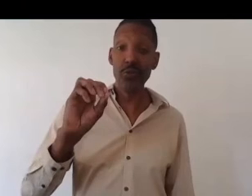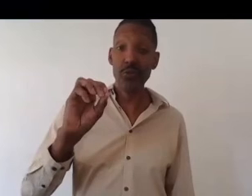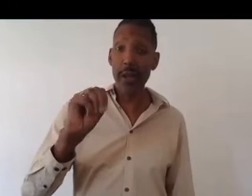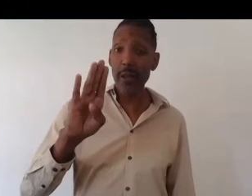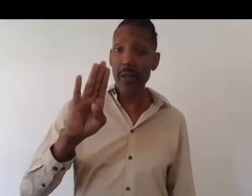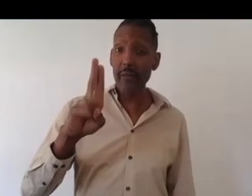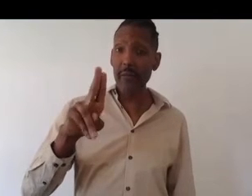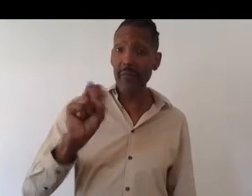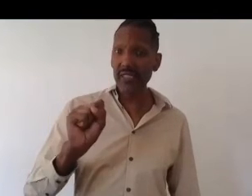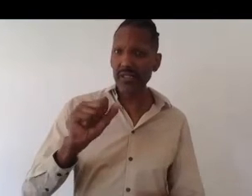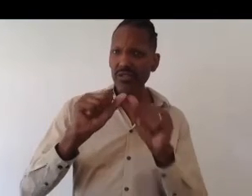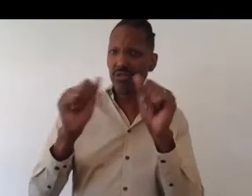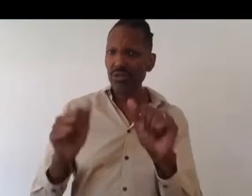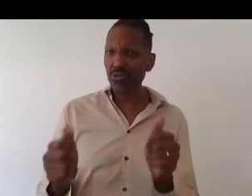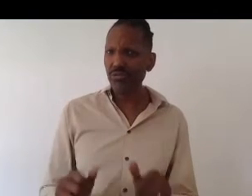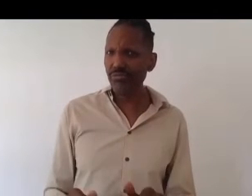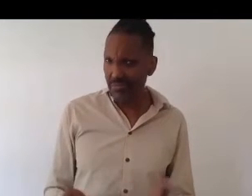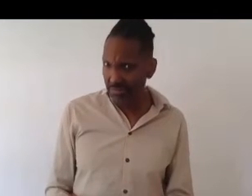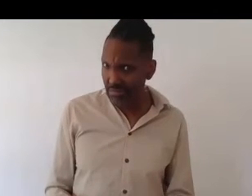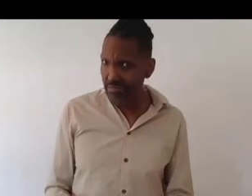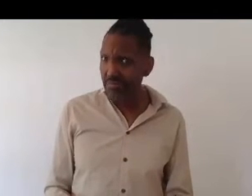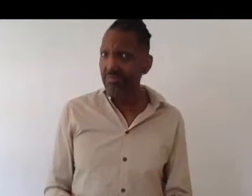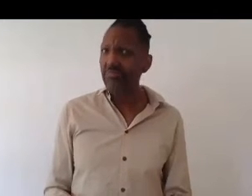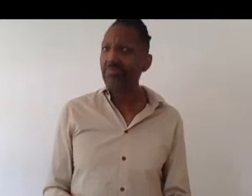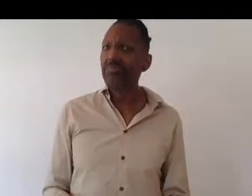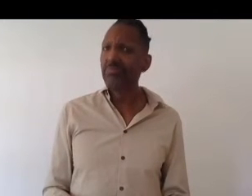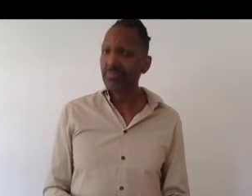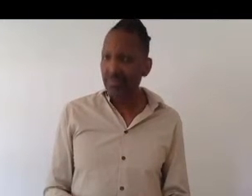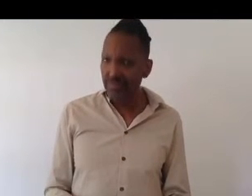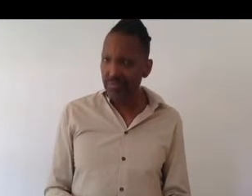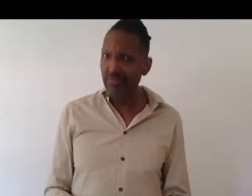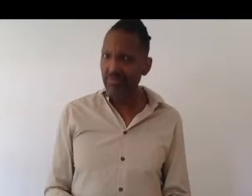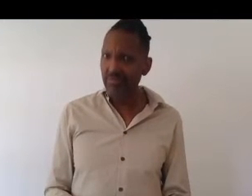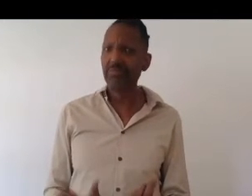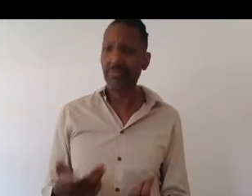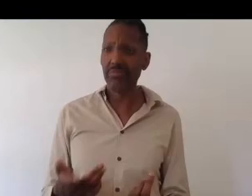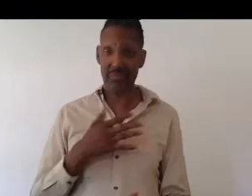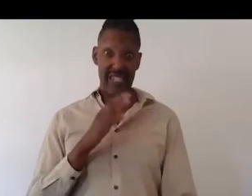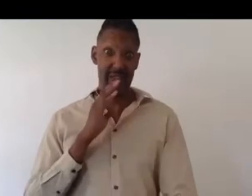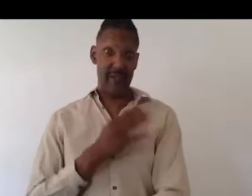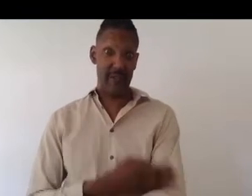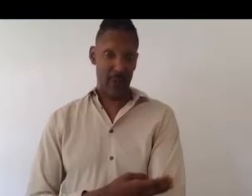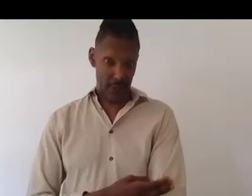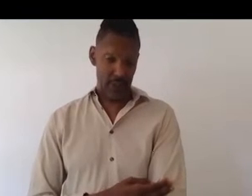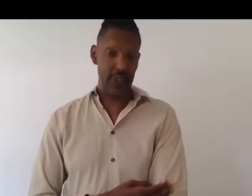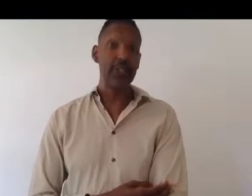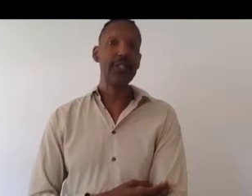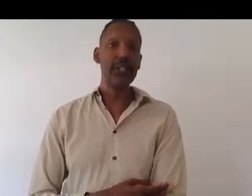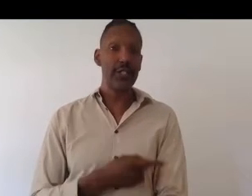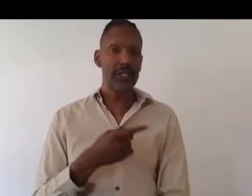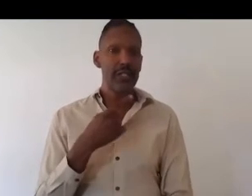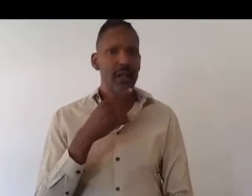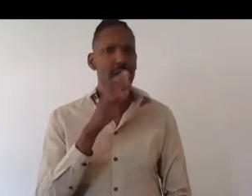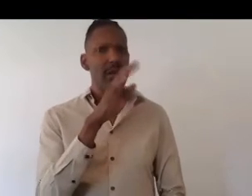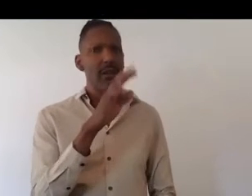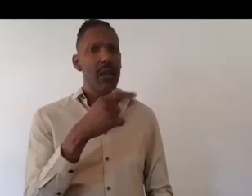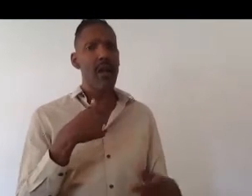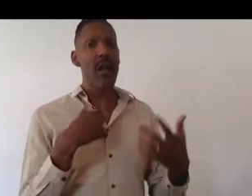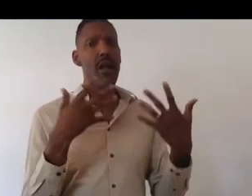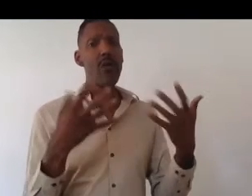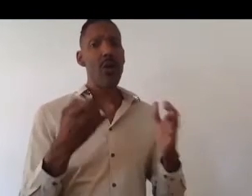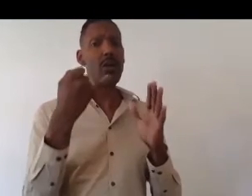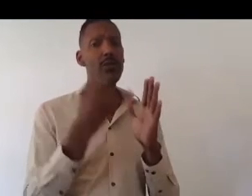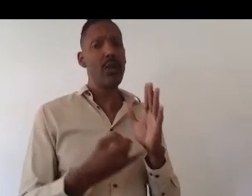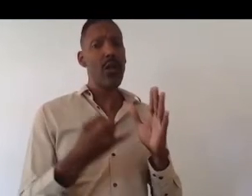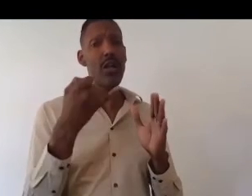rhombus is? And it's hard sometimes. I get it. This is my daughter saying, "Can I draw you a circle?" And I was